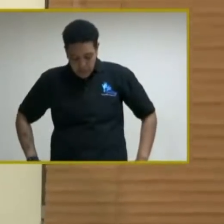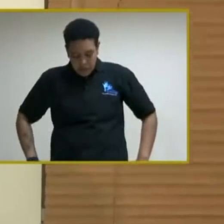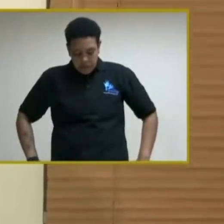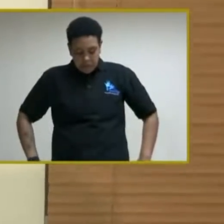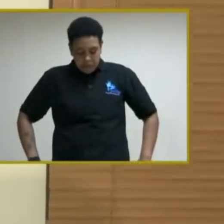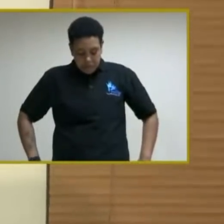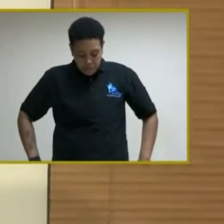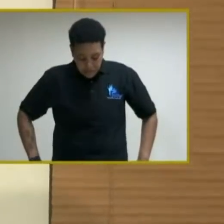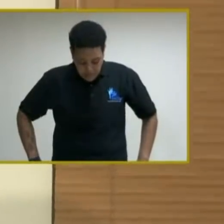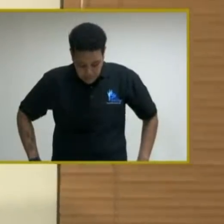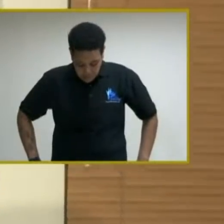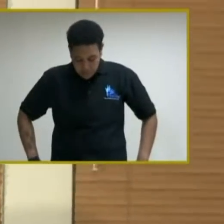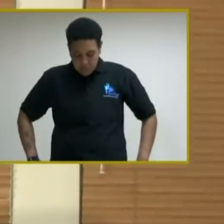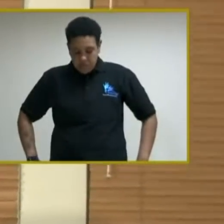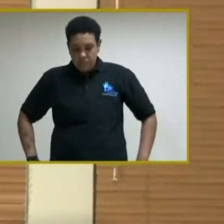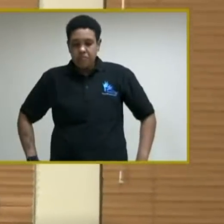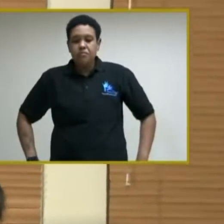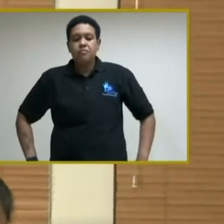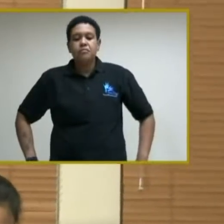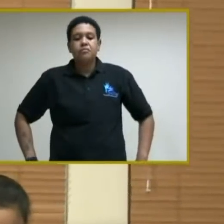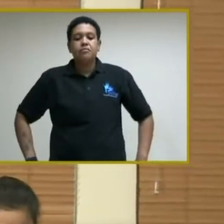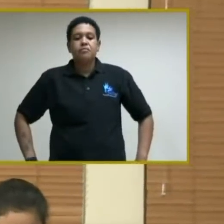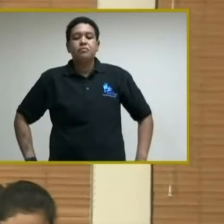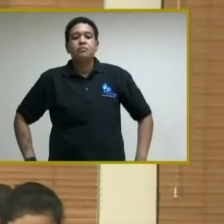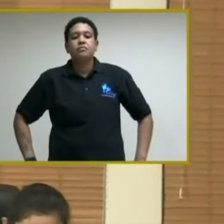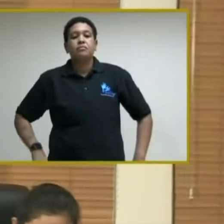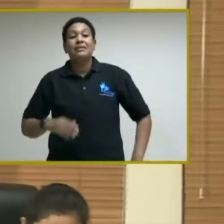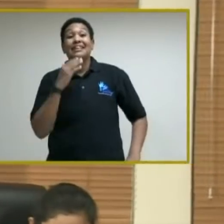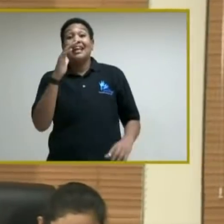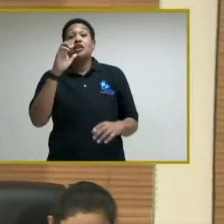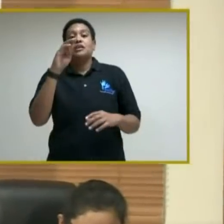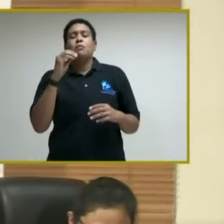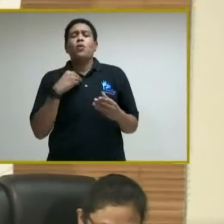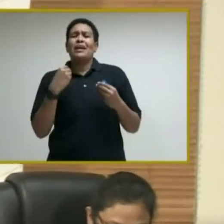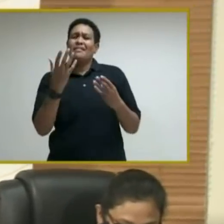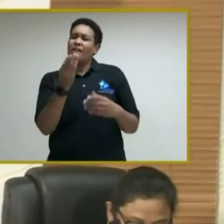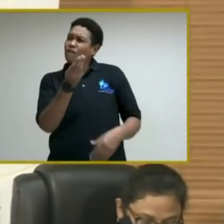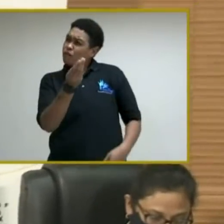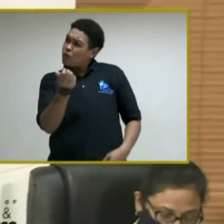Thank you very much, CMO. So I'm going to give you a few